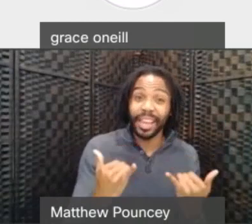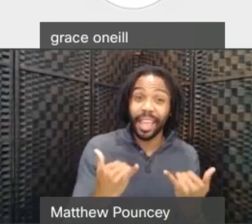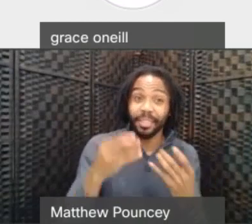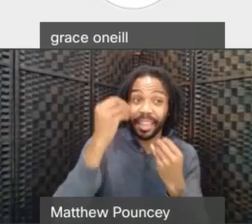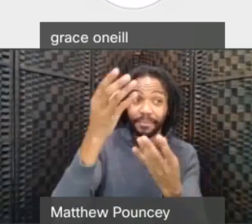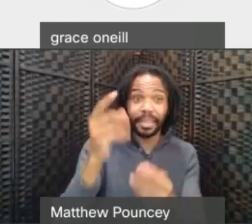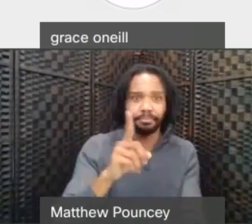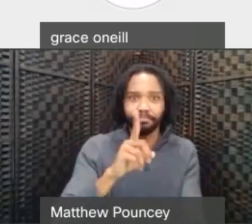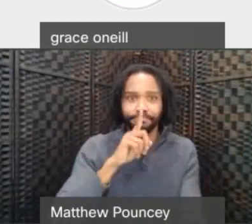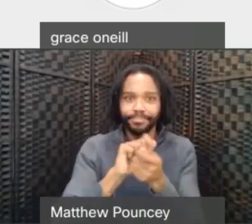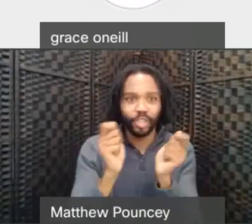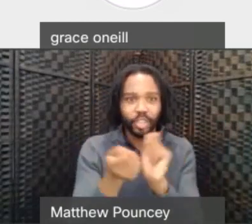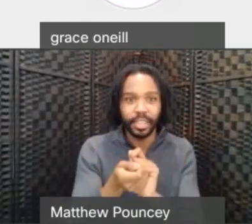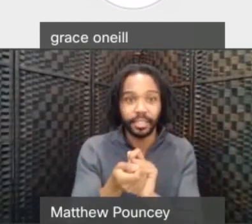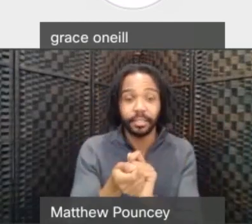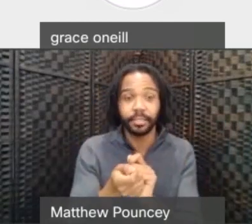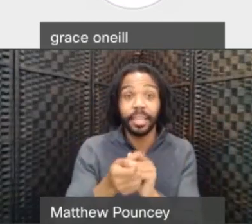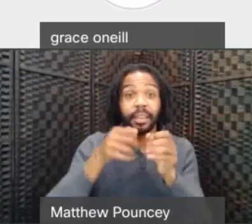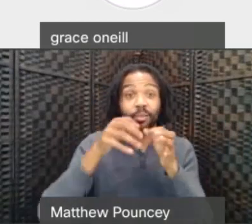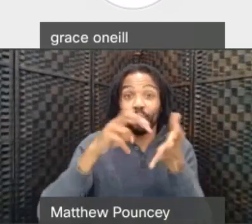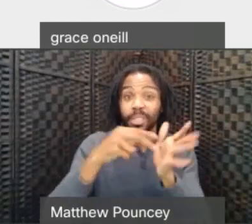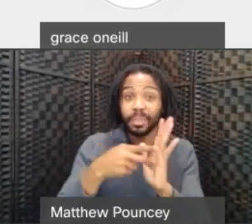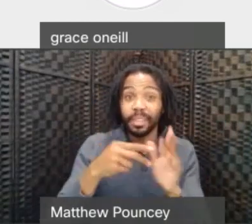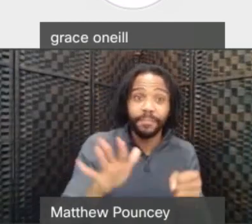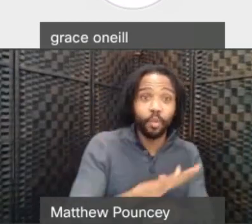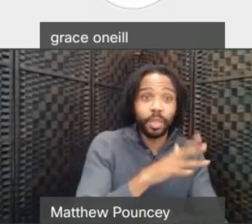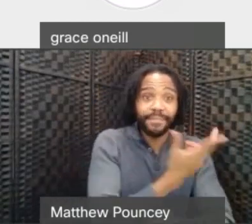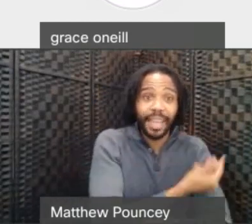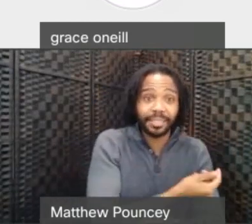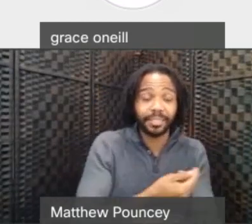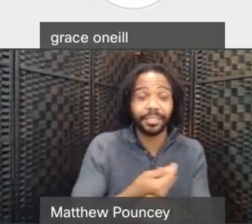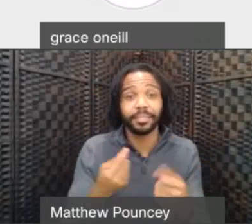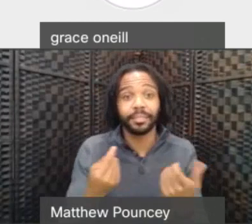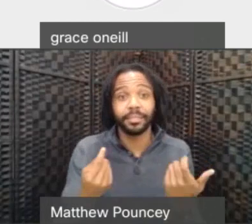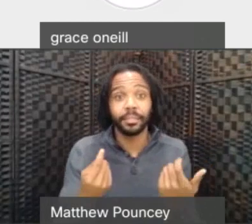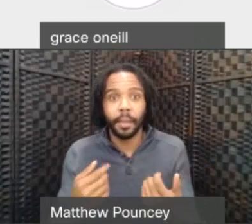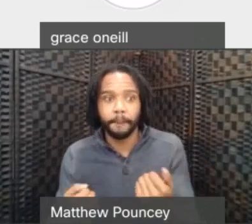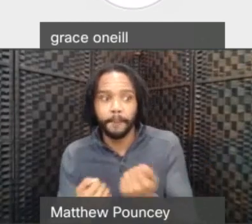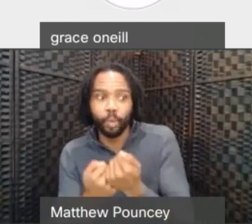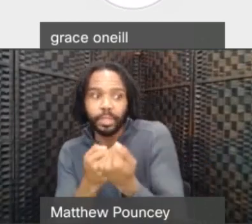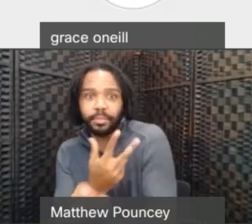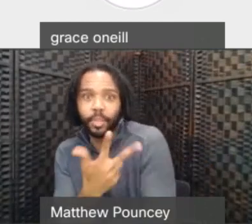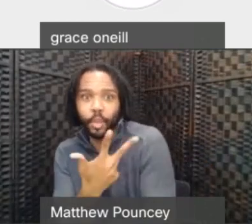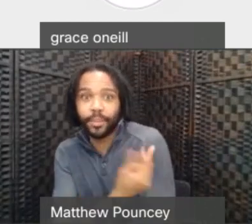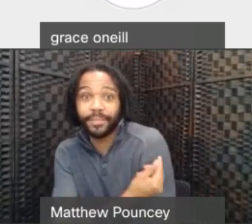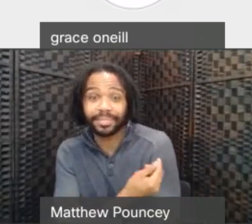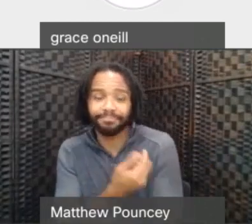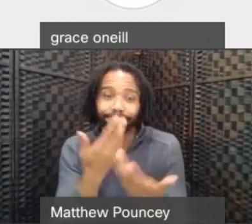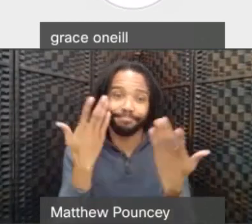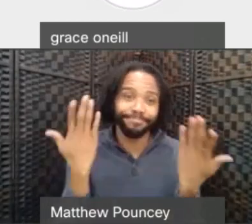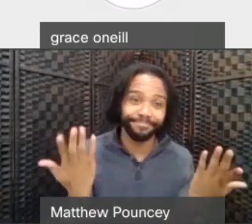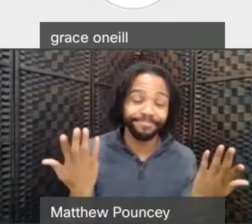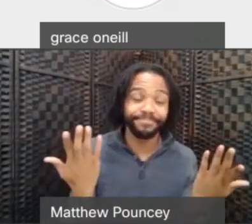in the definition of fully vaccinated. However, CDC has let us know that we can anticipate some updated